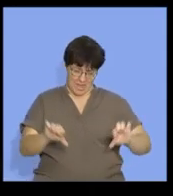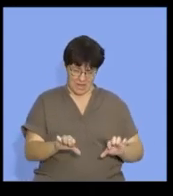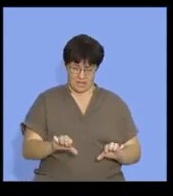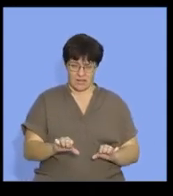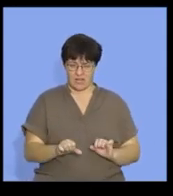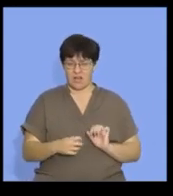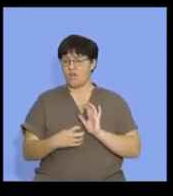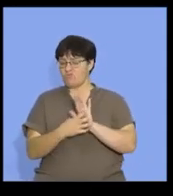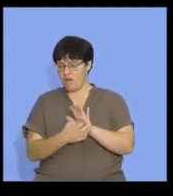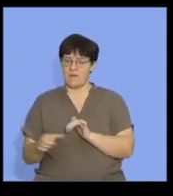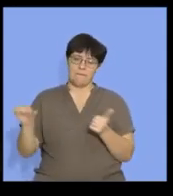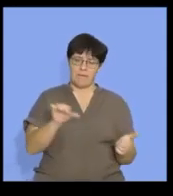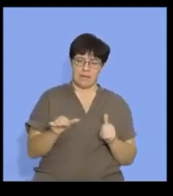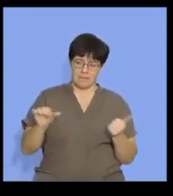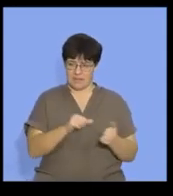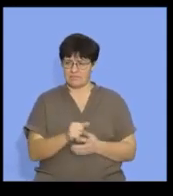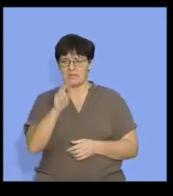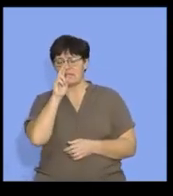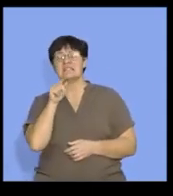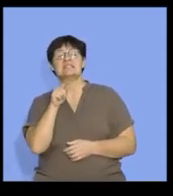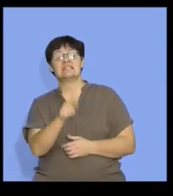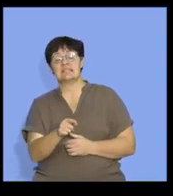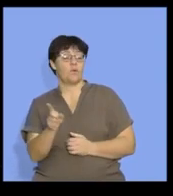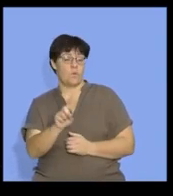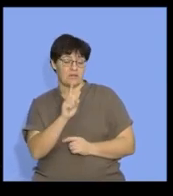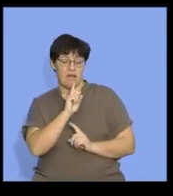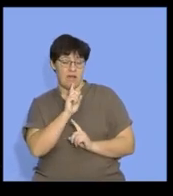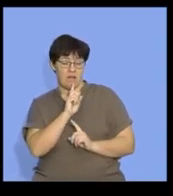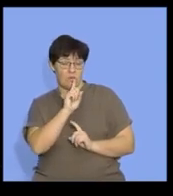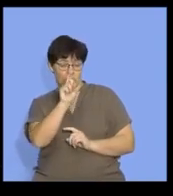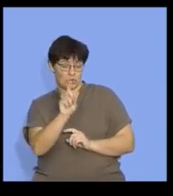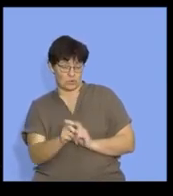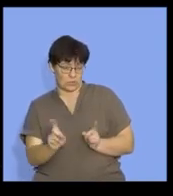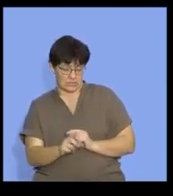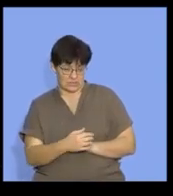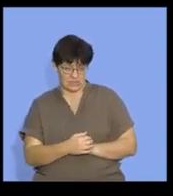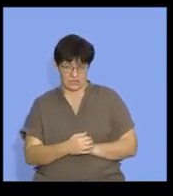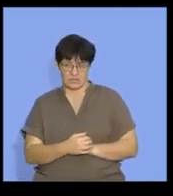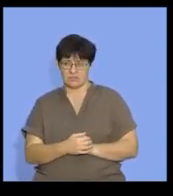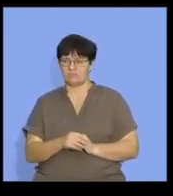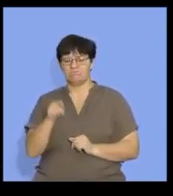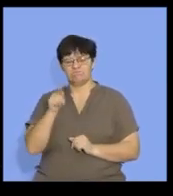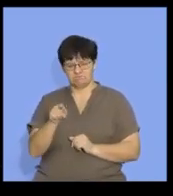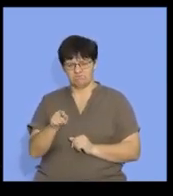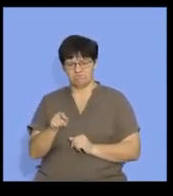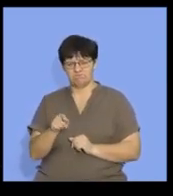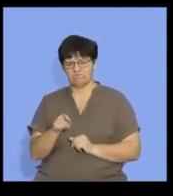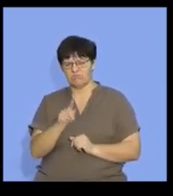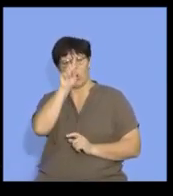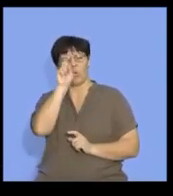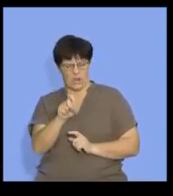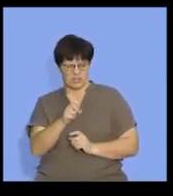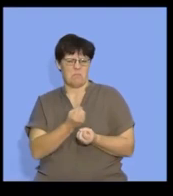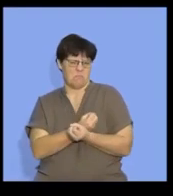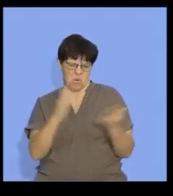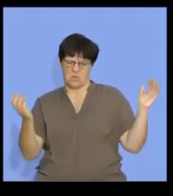to this graph quite often. Let's see what kind of questions they're going to ask. This is a very common